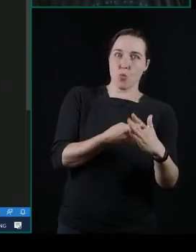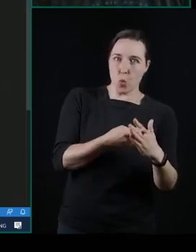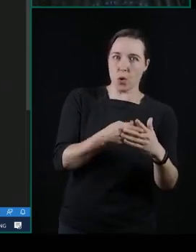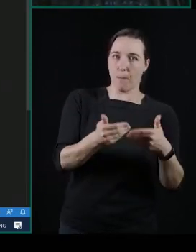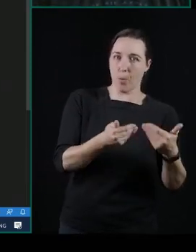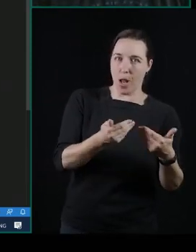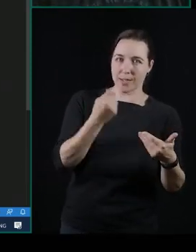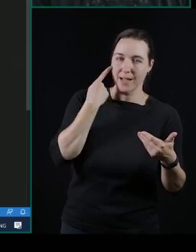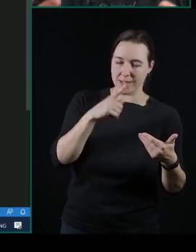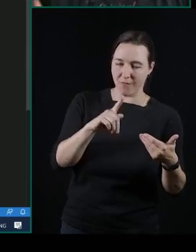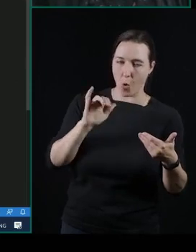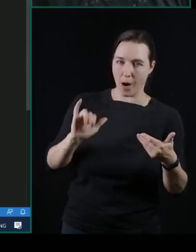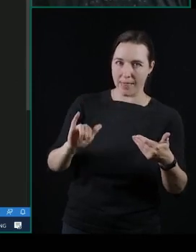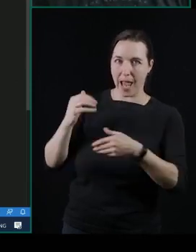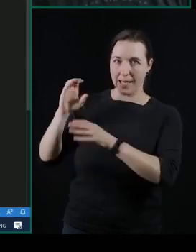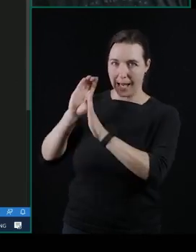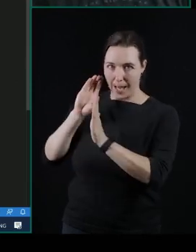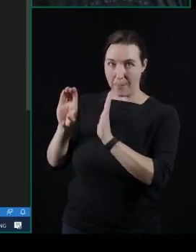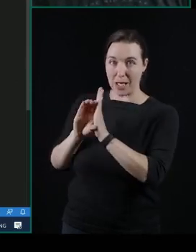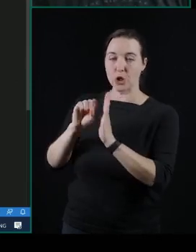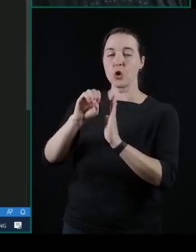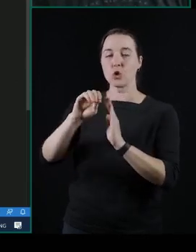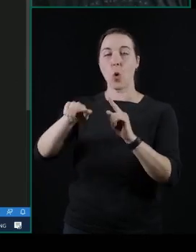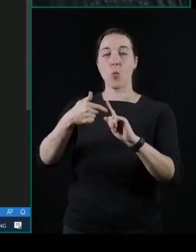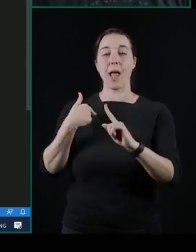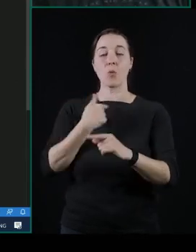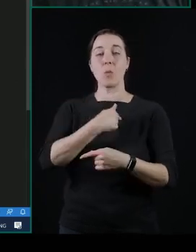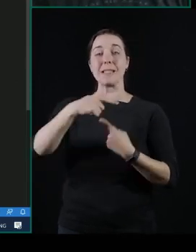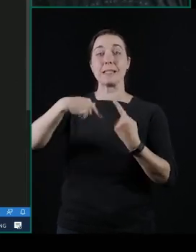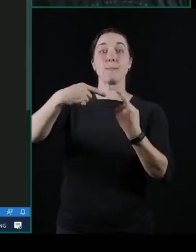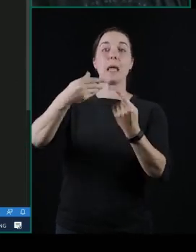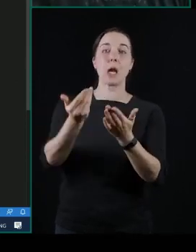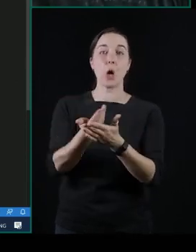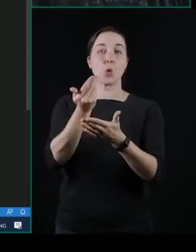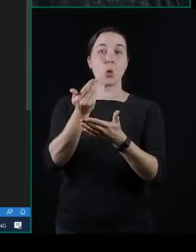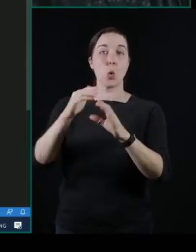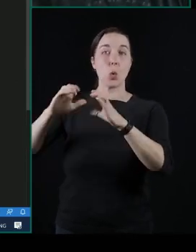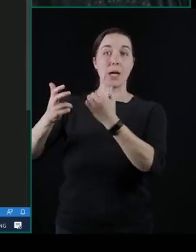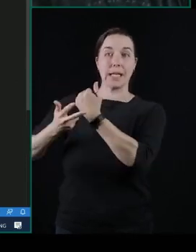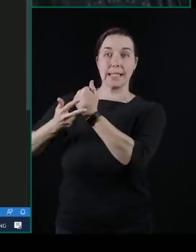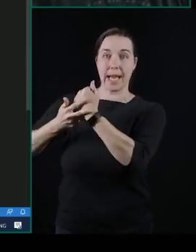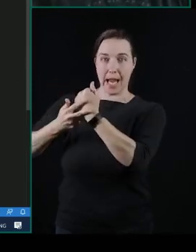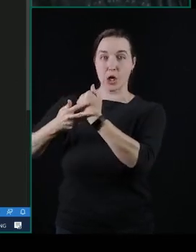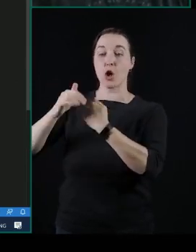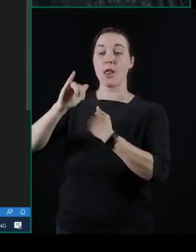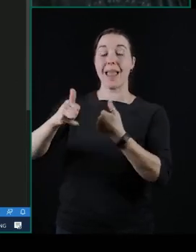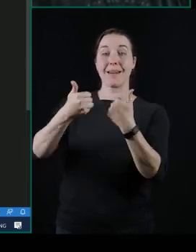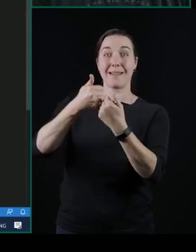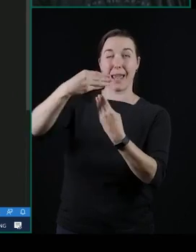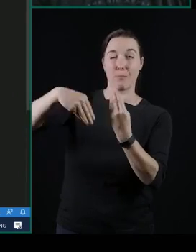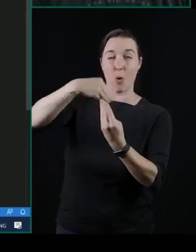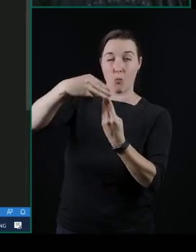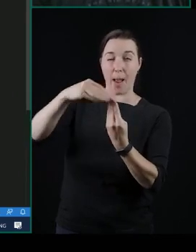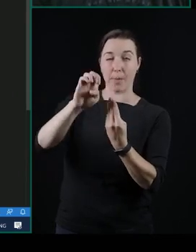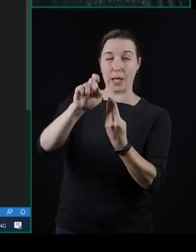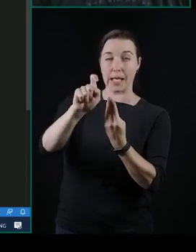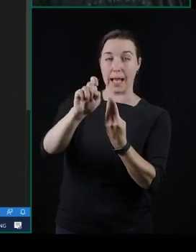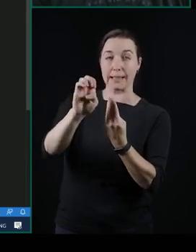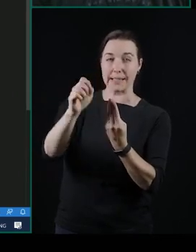of the container image. So essentially, when we spin up a new container from our container image, the OpenArena game wrapper